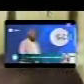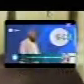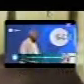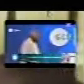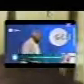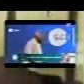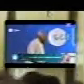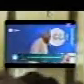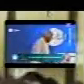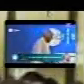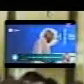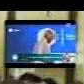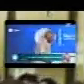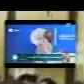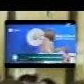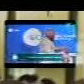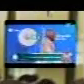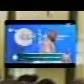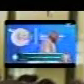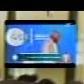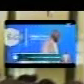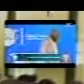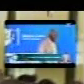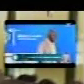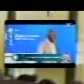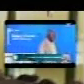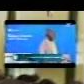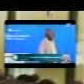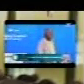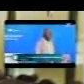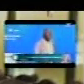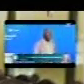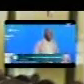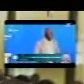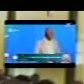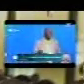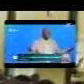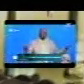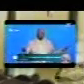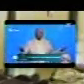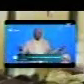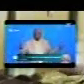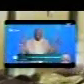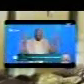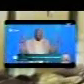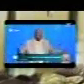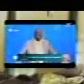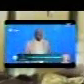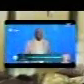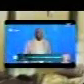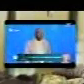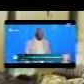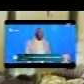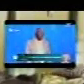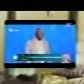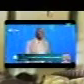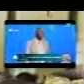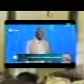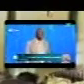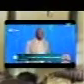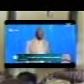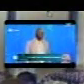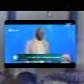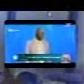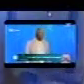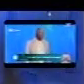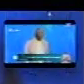two now, the danger and the damnation for religious blindness. Somebody is